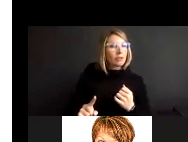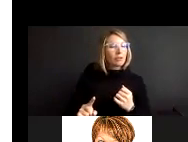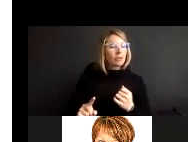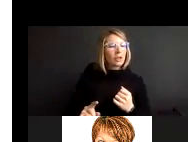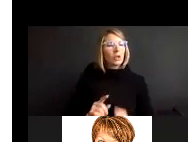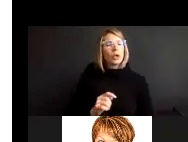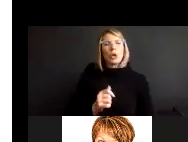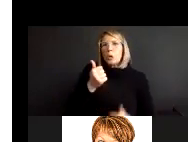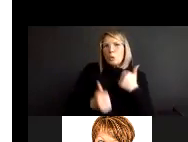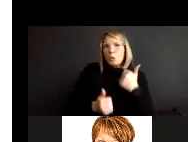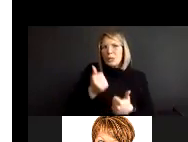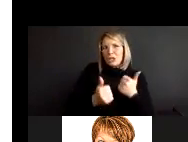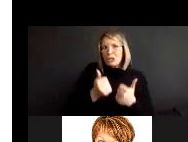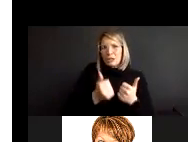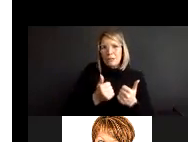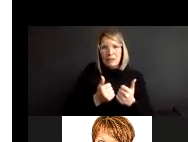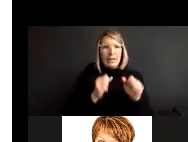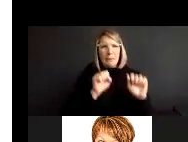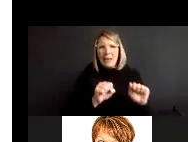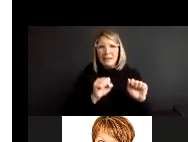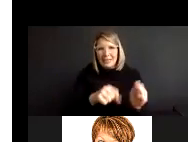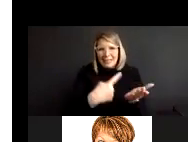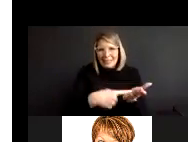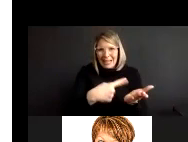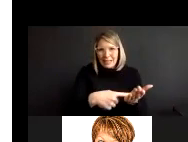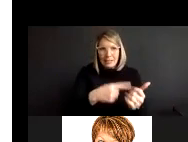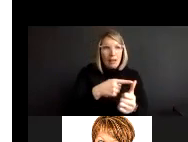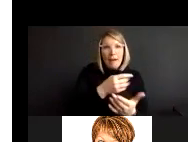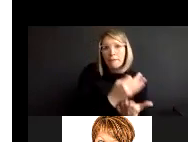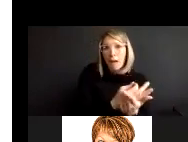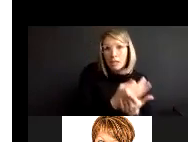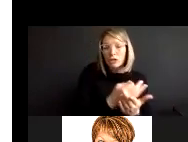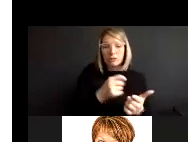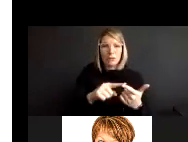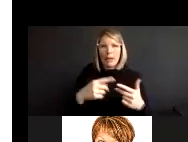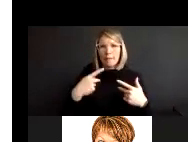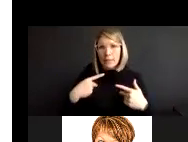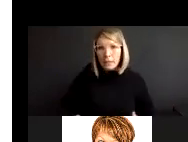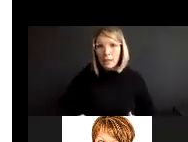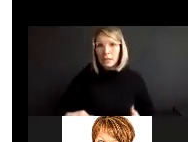the domain at hand. And really, again, it's about this decision at this time.